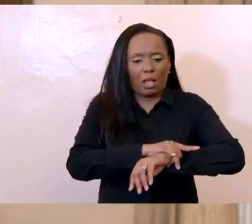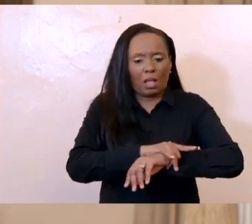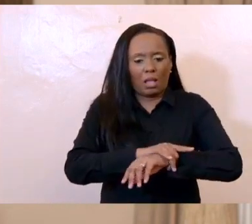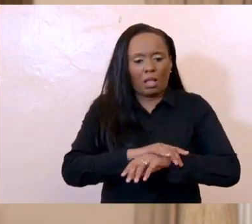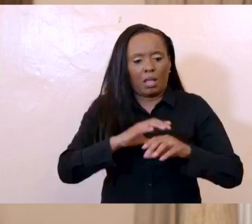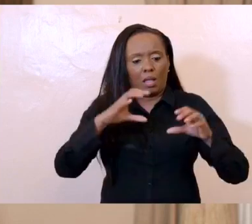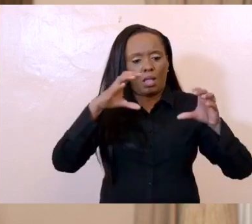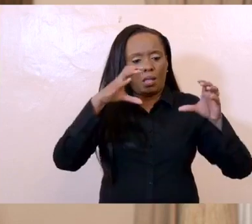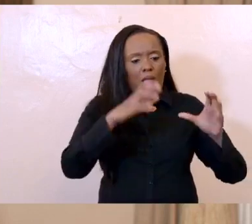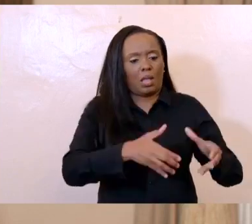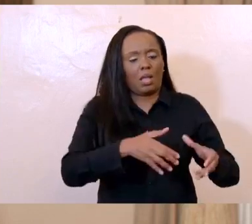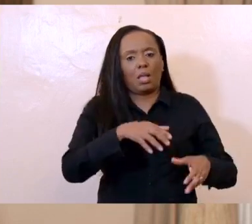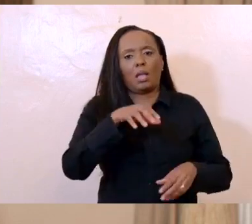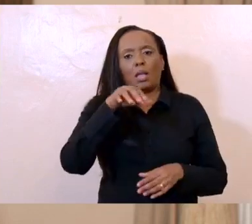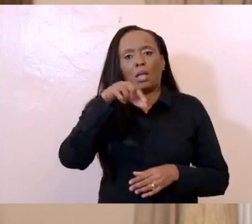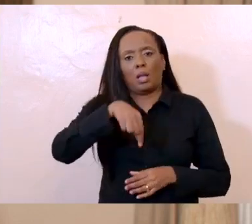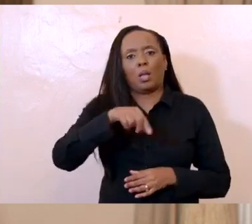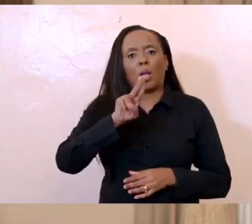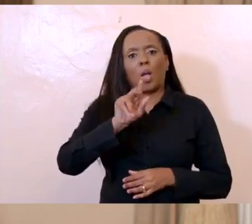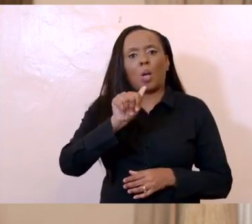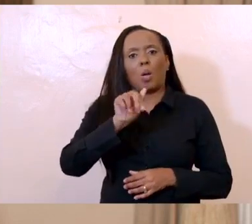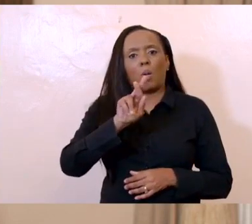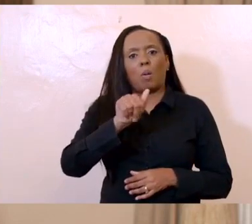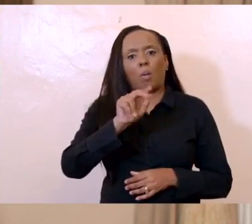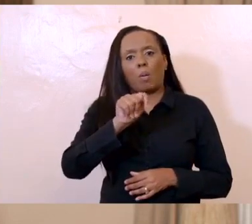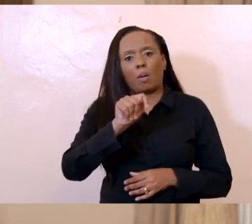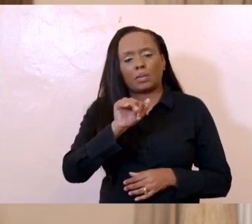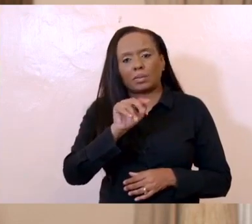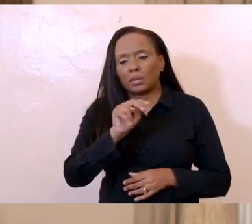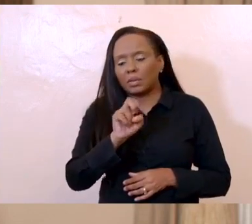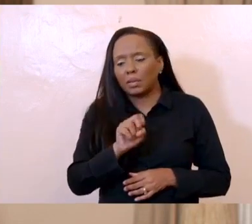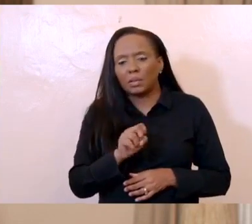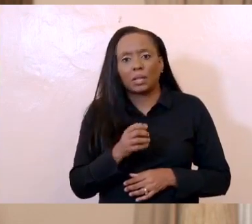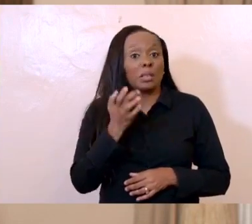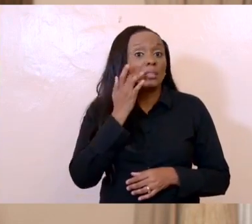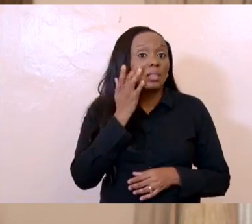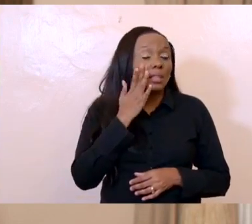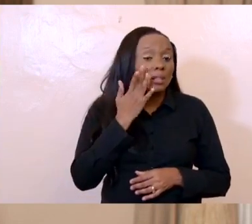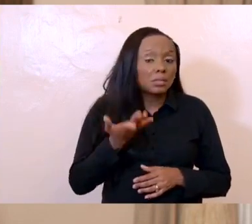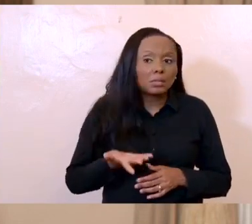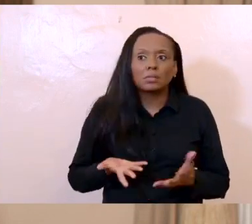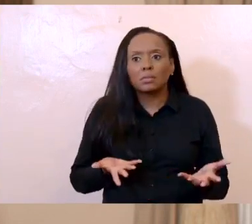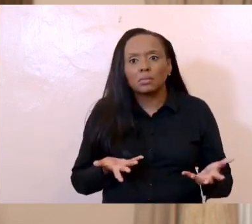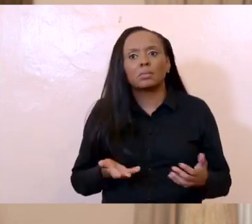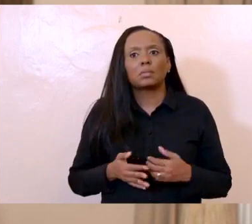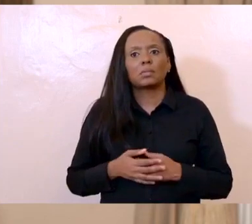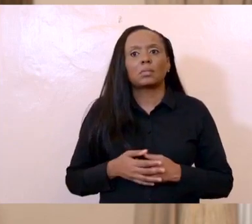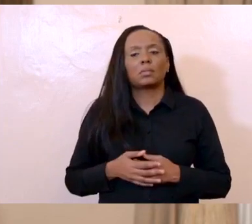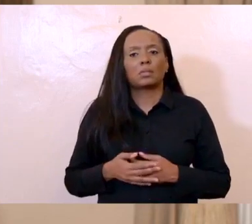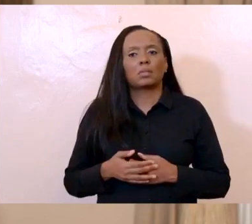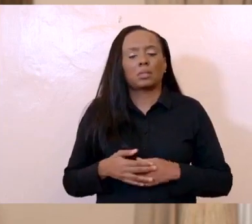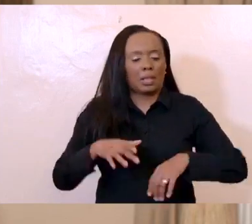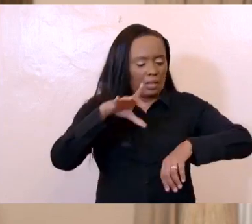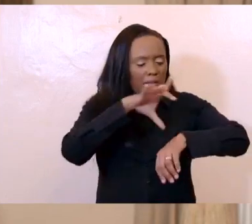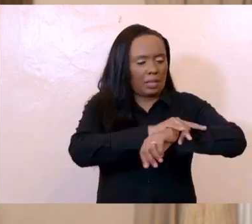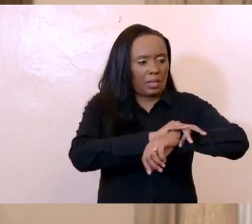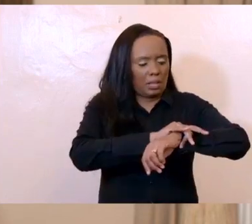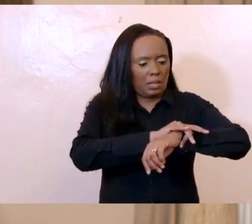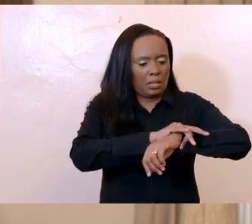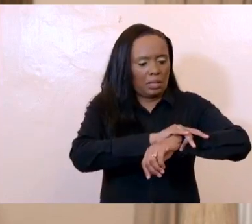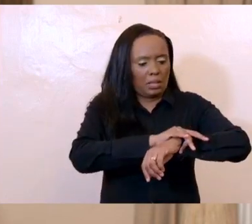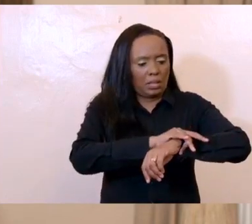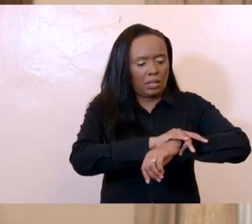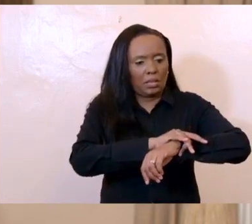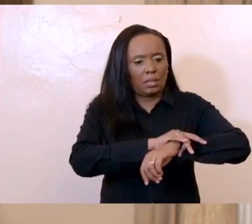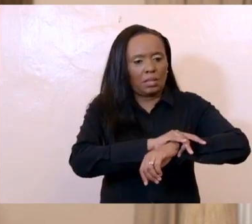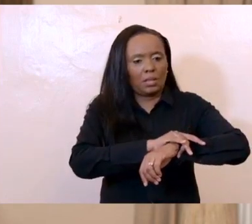particular hotel or quarantine facility, well, in a particular hotel, in most instances, they have this bracelet on, and the bracelet is